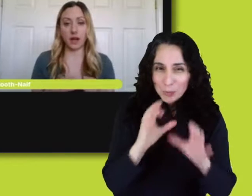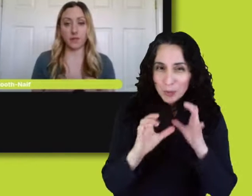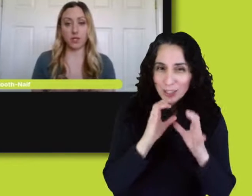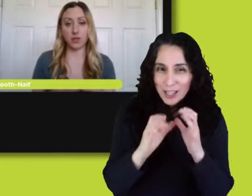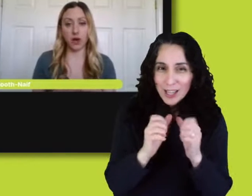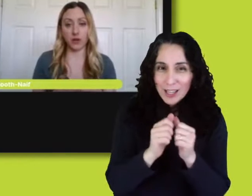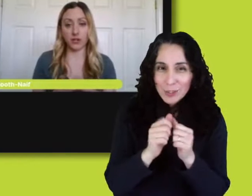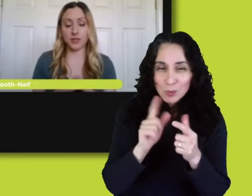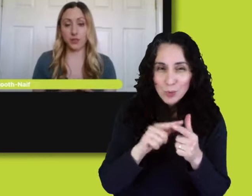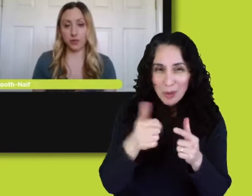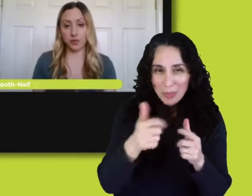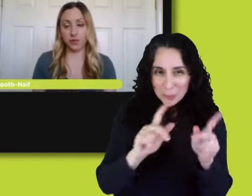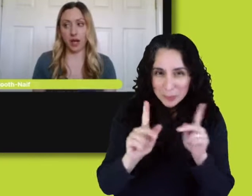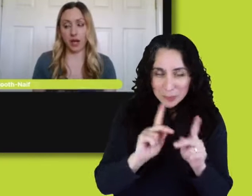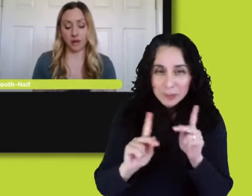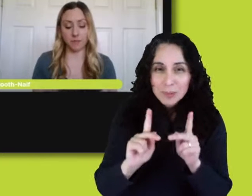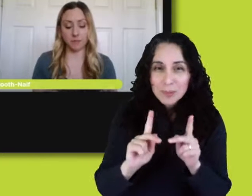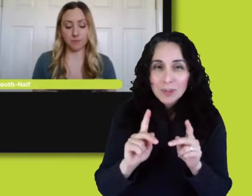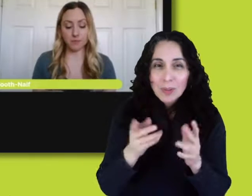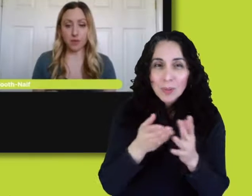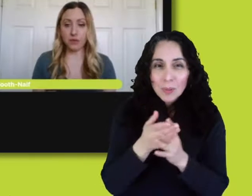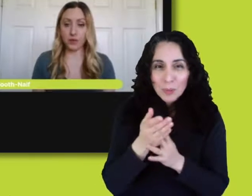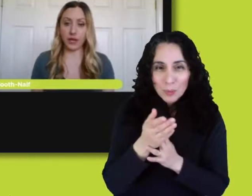communicate to others through